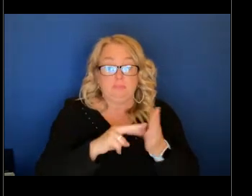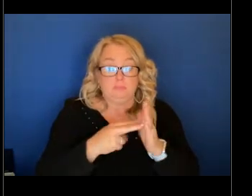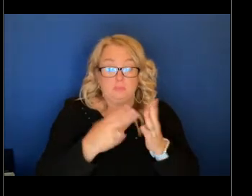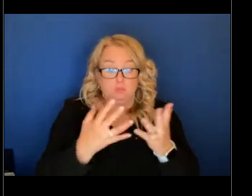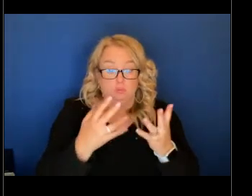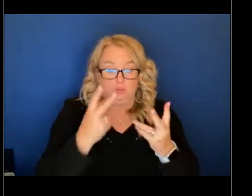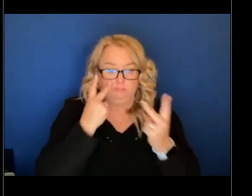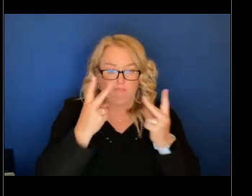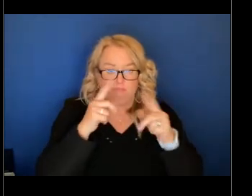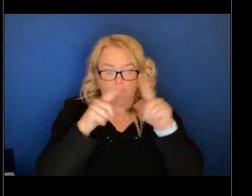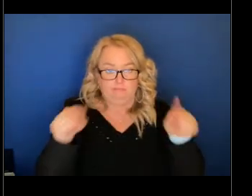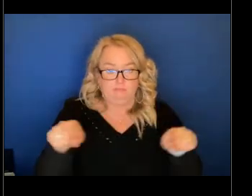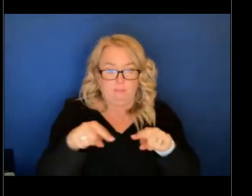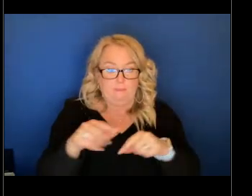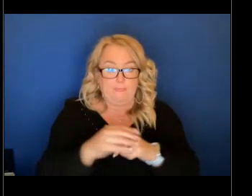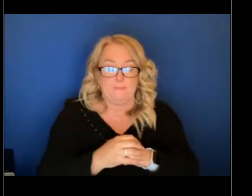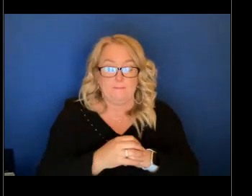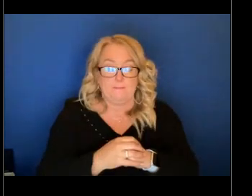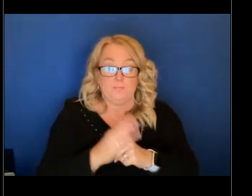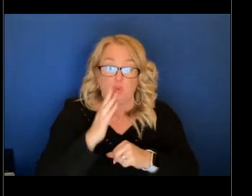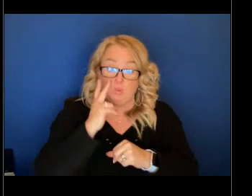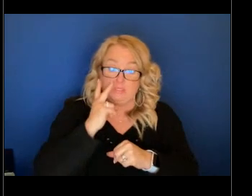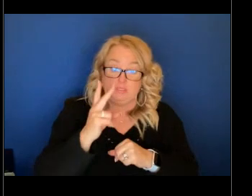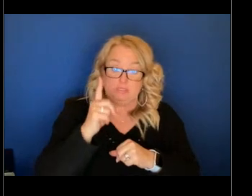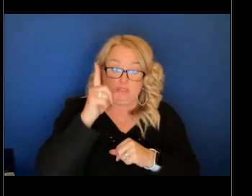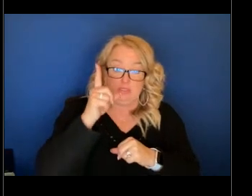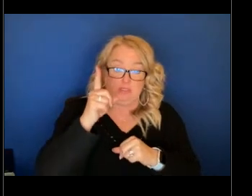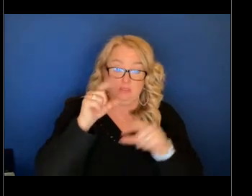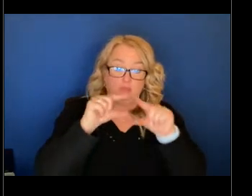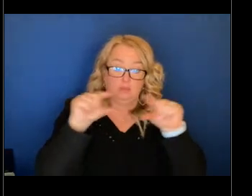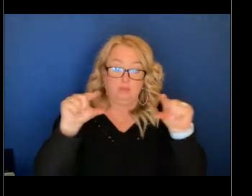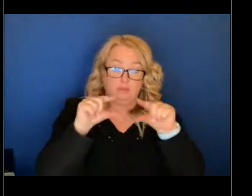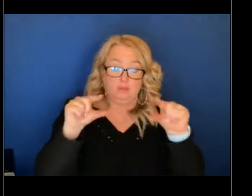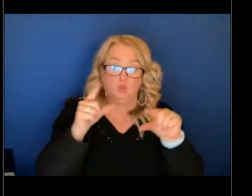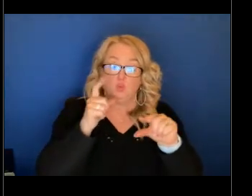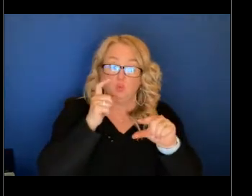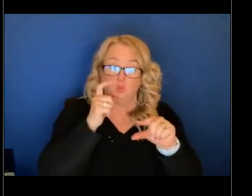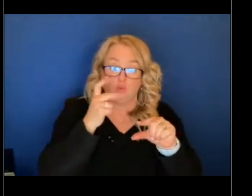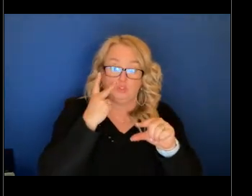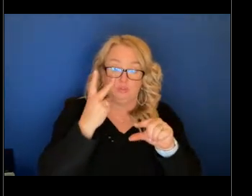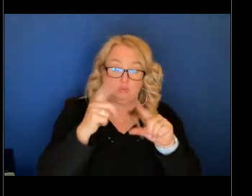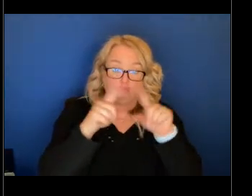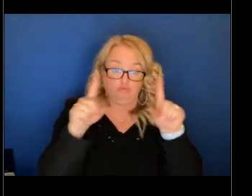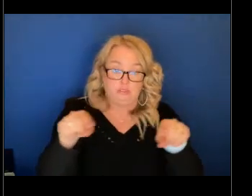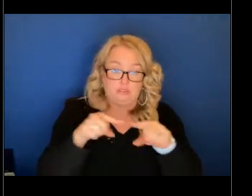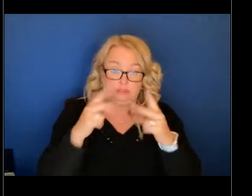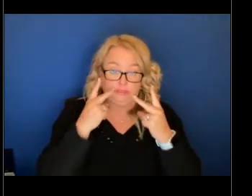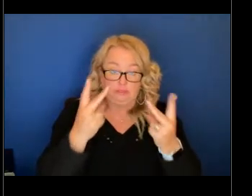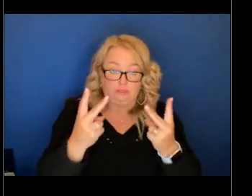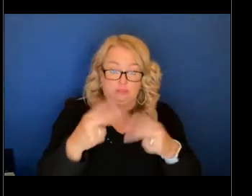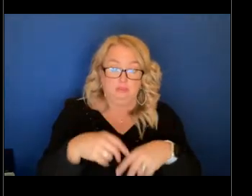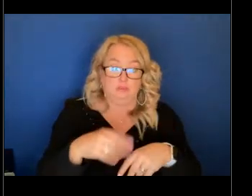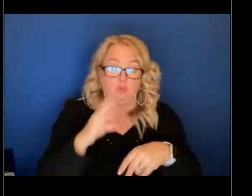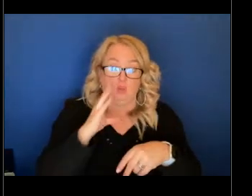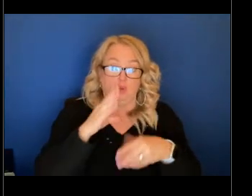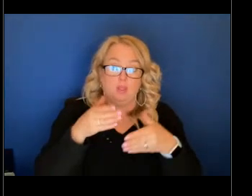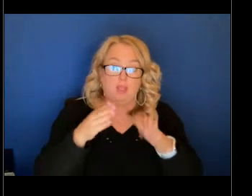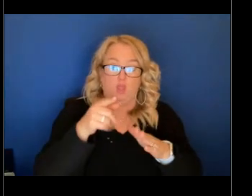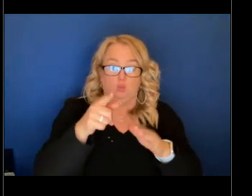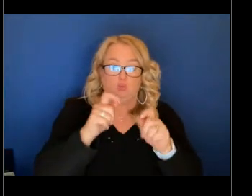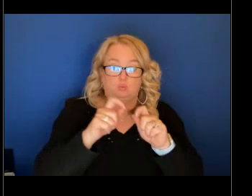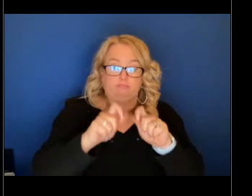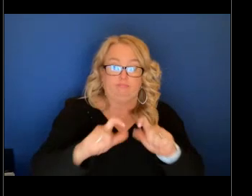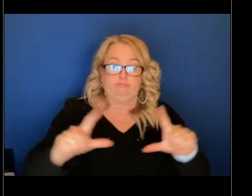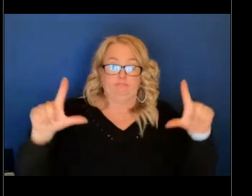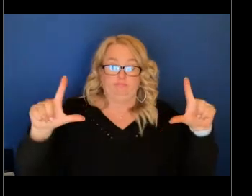viewing screen. You will see at the top, it will state whose screen you are viewing and will allow you to zoom